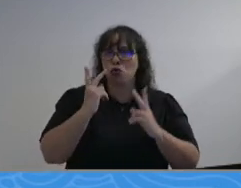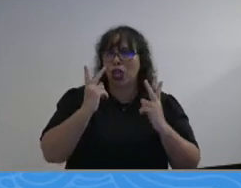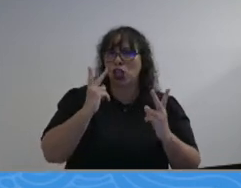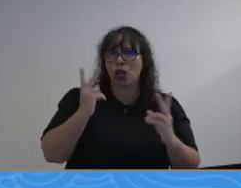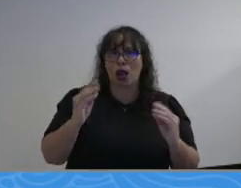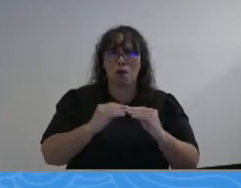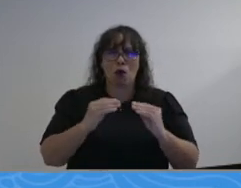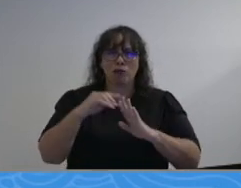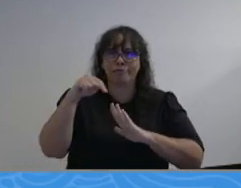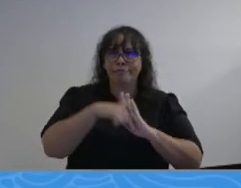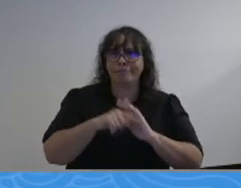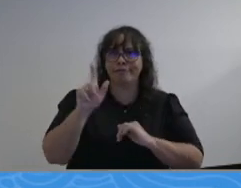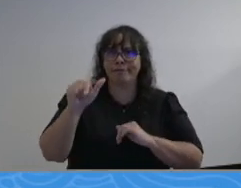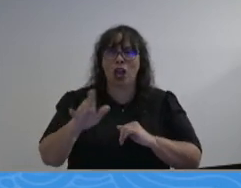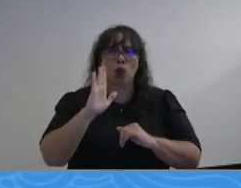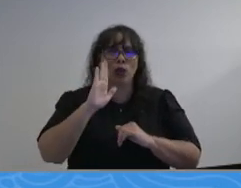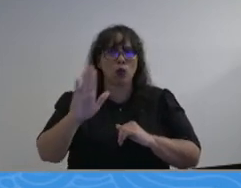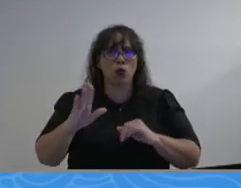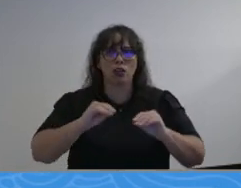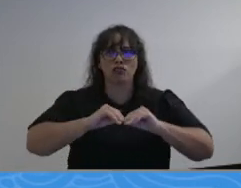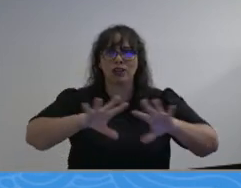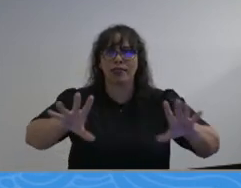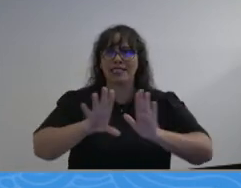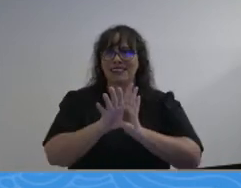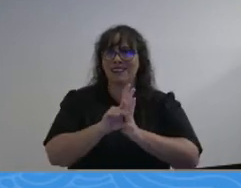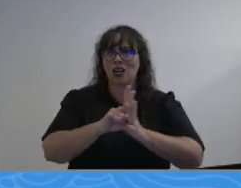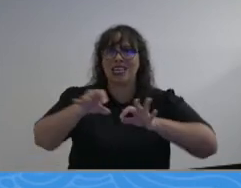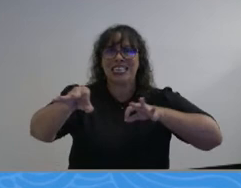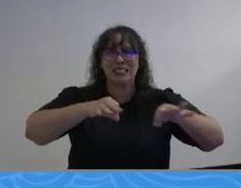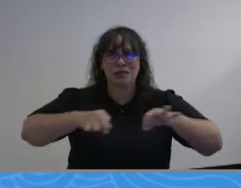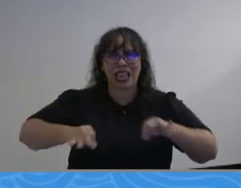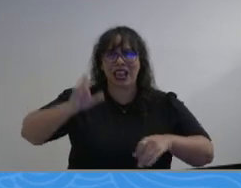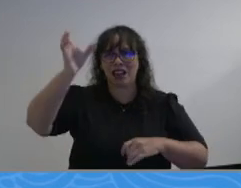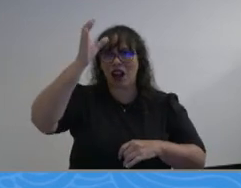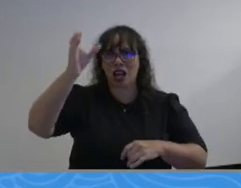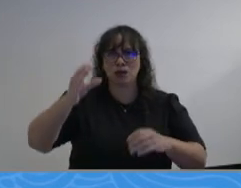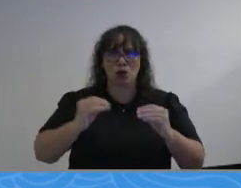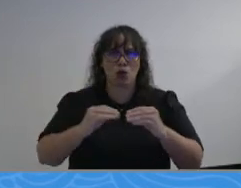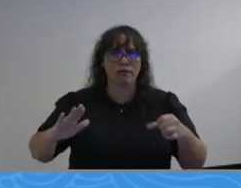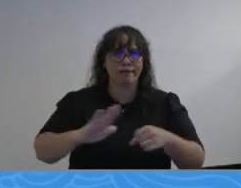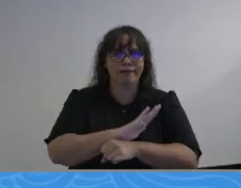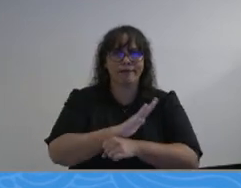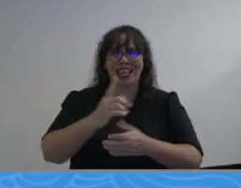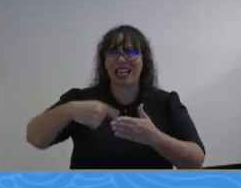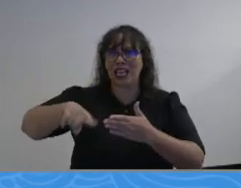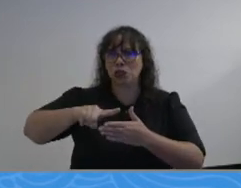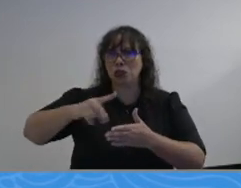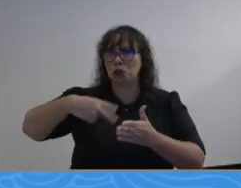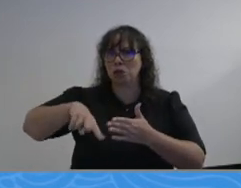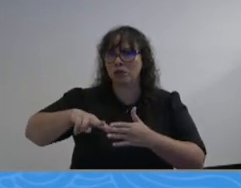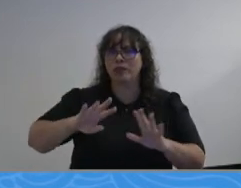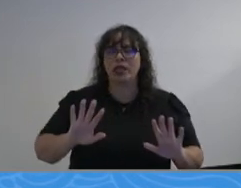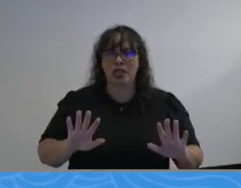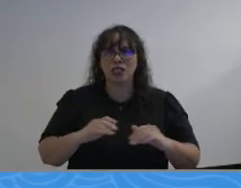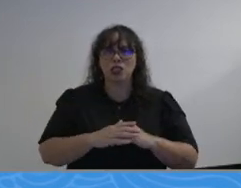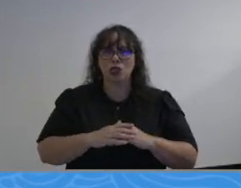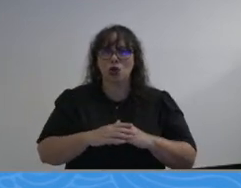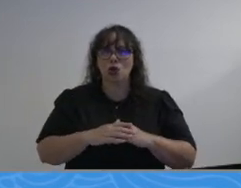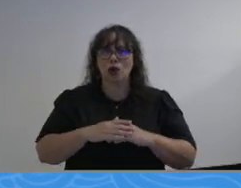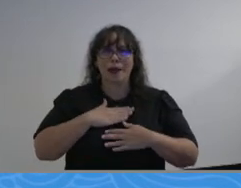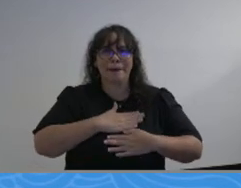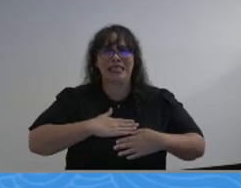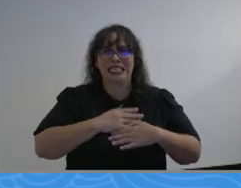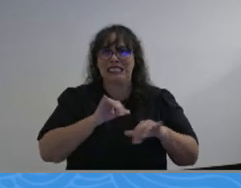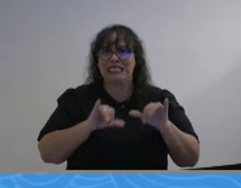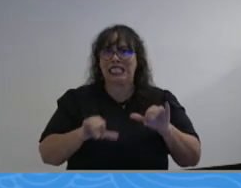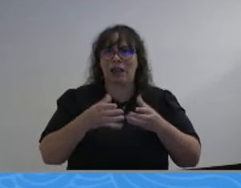We'll actually be coming out with a video explaining some of these concepts more fully in the next week or so. And please stay around for the